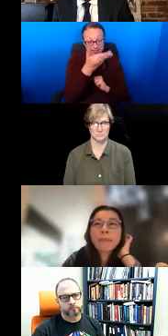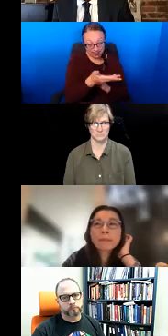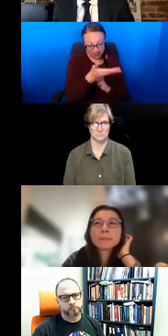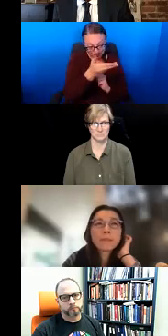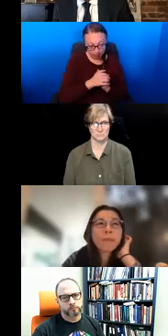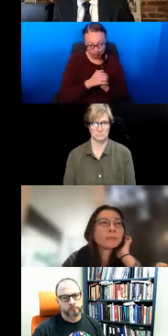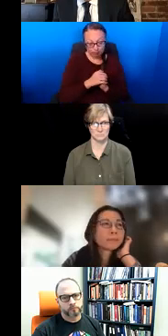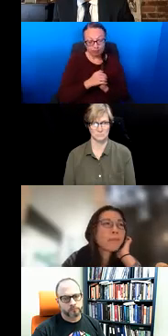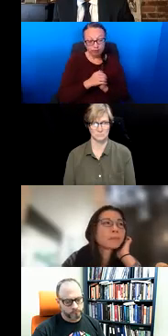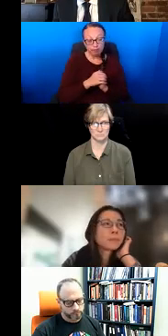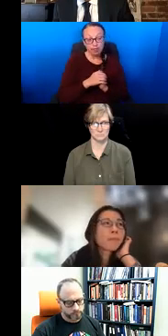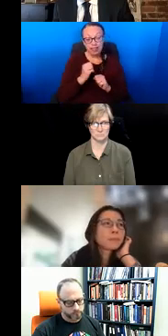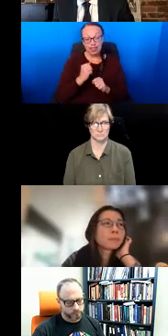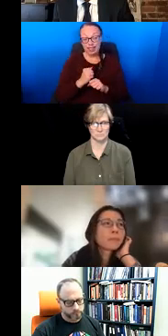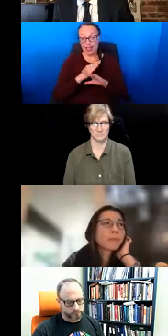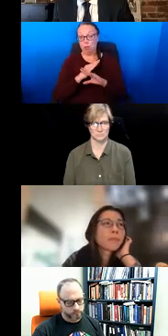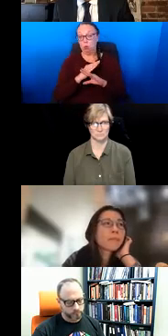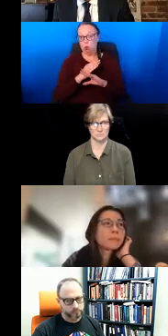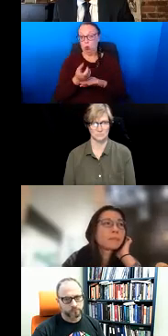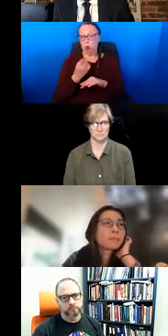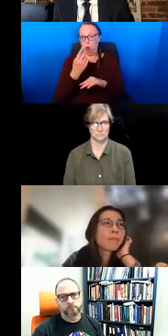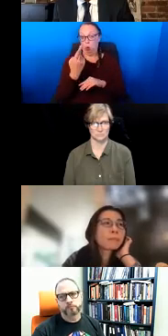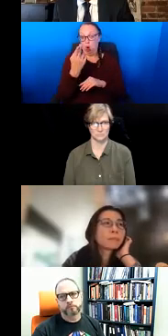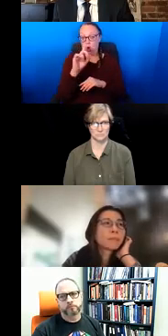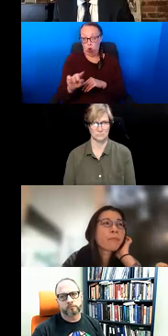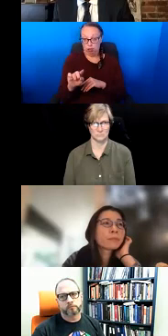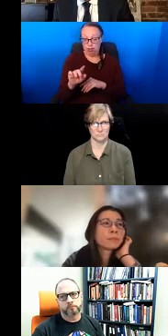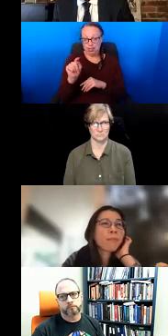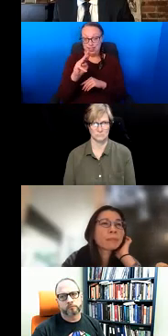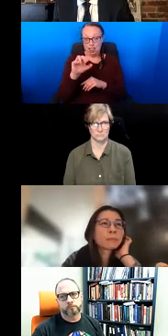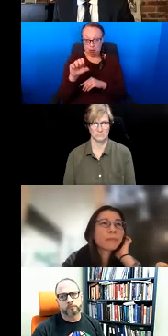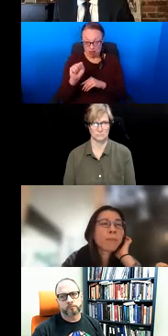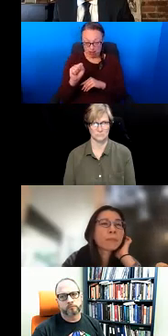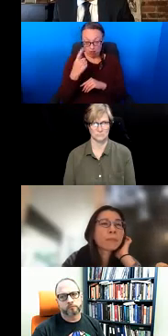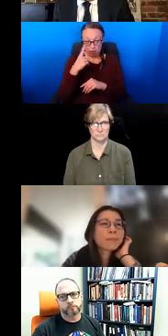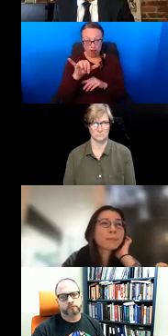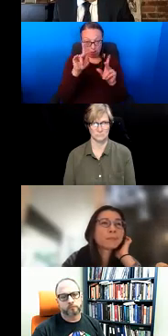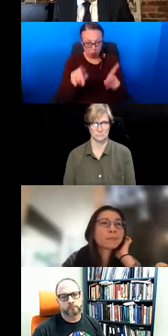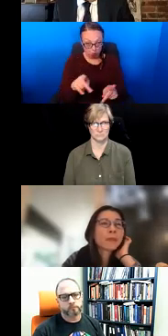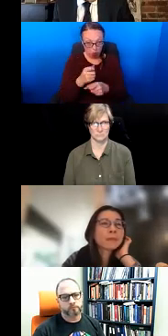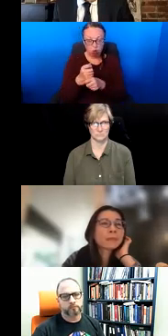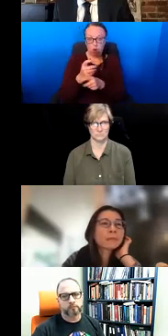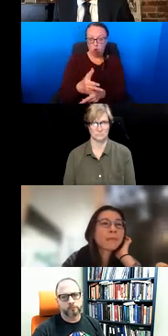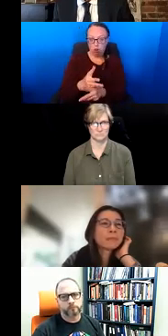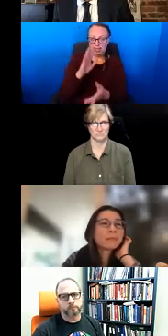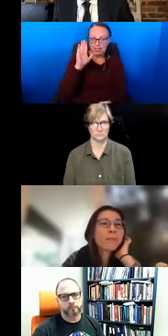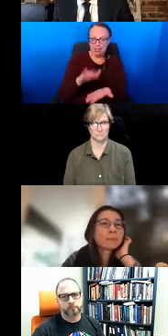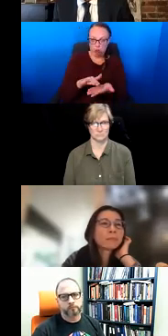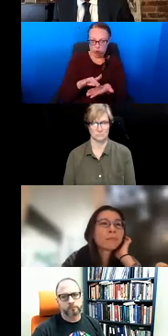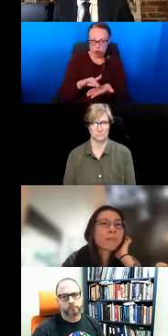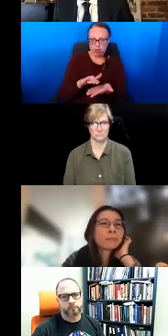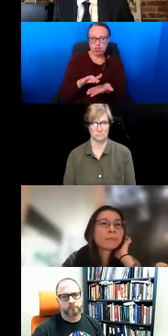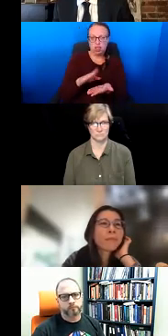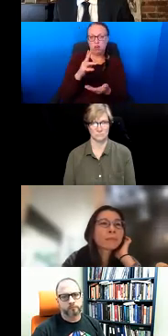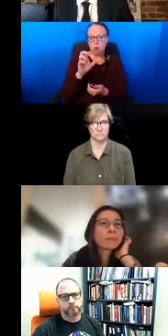that inhibitory 1 Hertz TMS of the inferior pars triangularis in that person resulted in a decrease in bold activity.